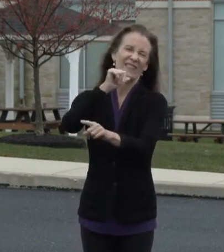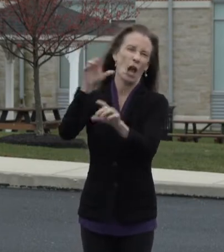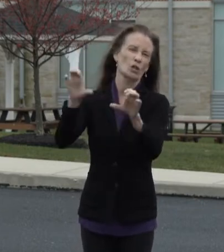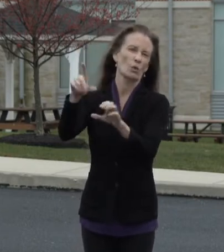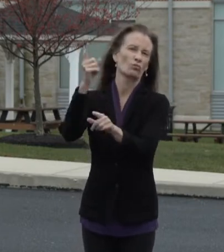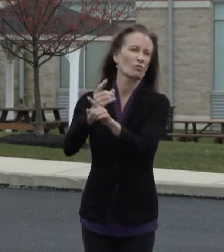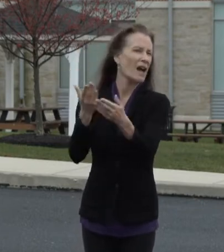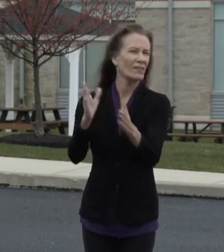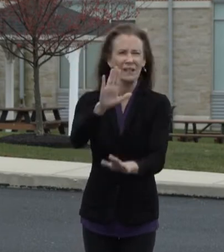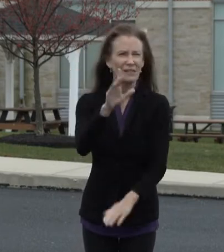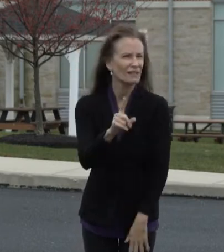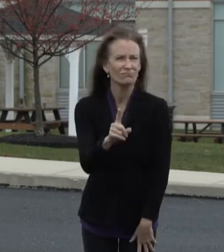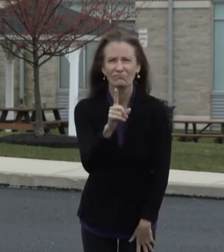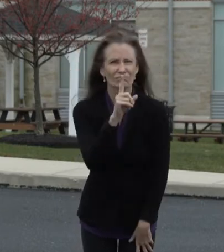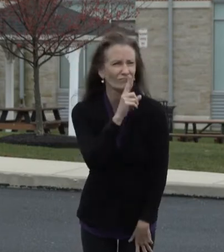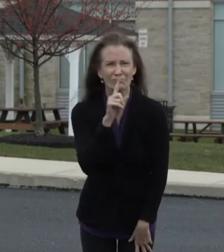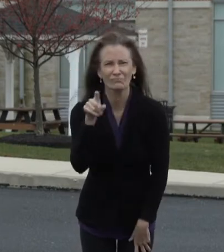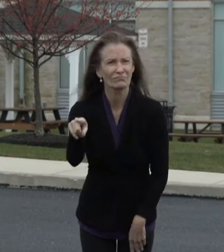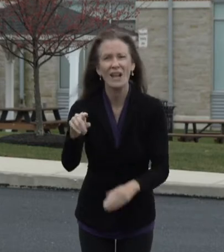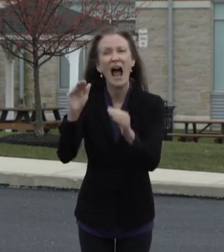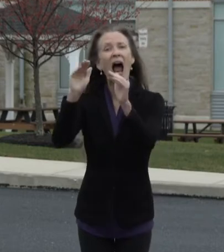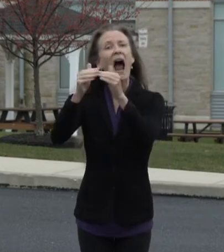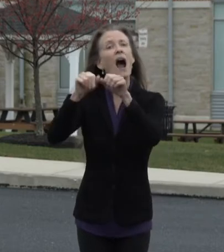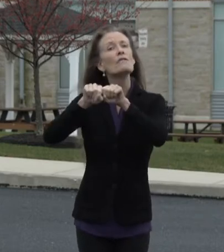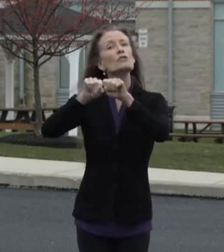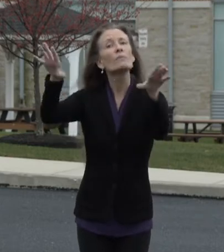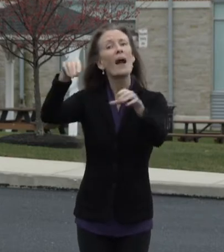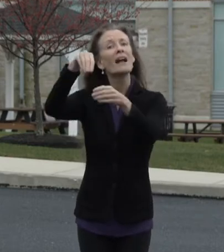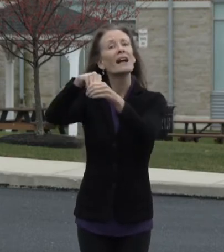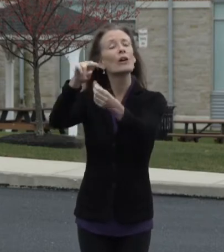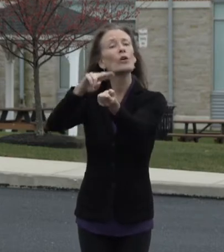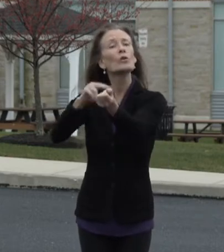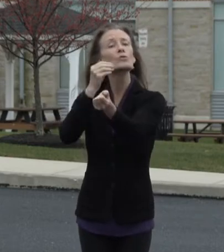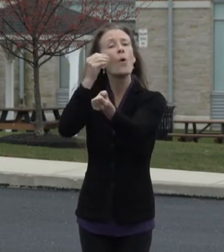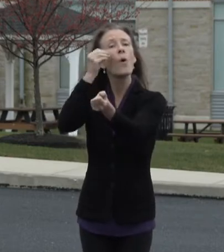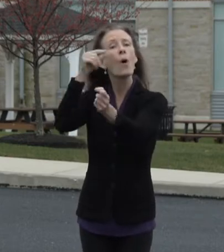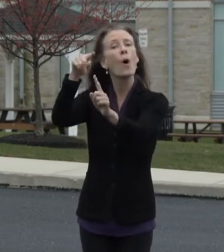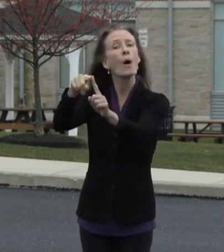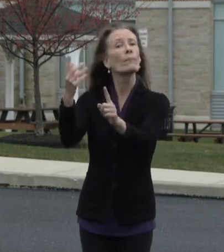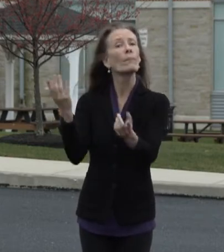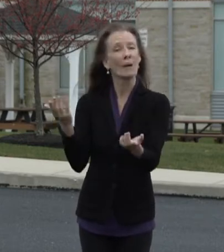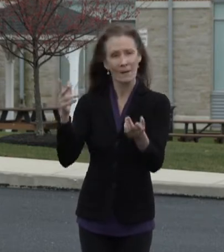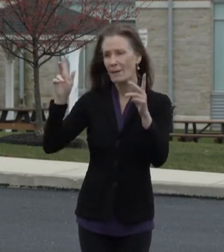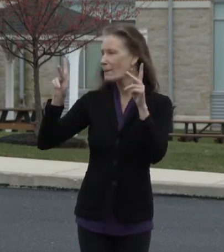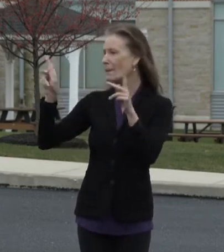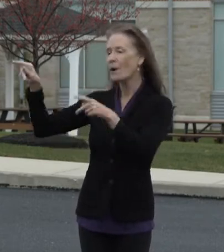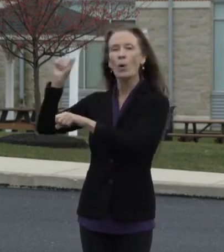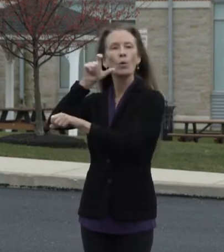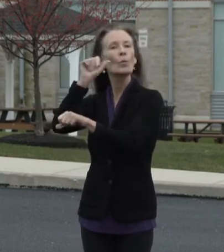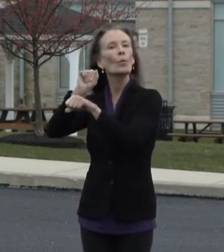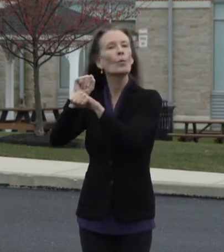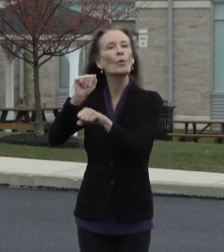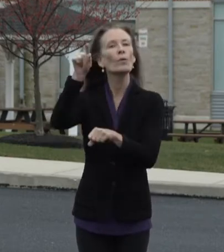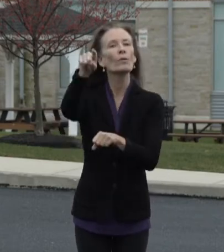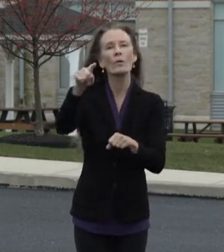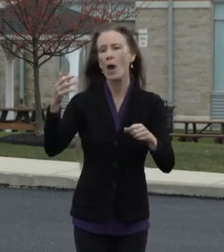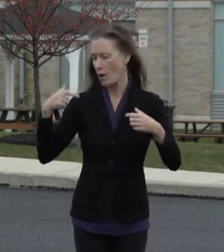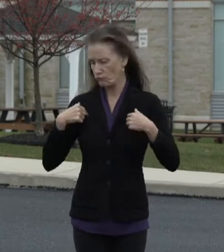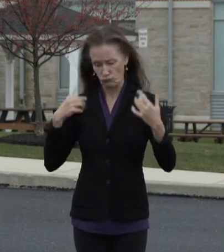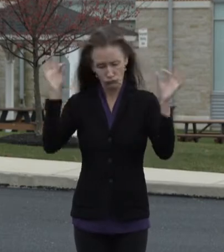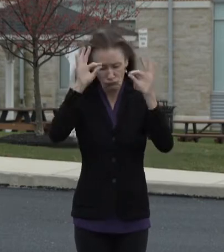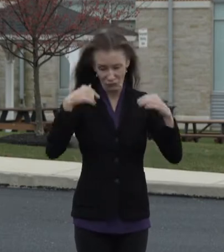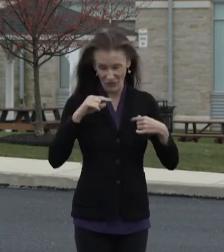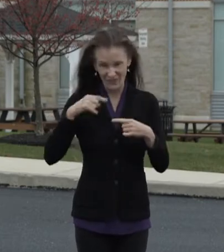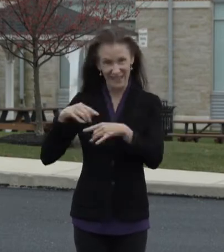virus comes into the facility through the brave and courageous employees who are asymptomatic. And it's the